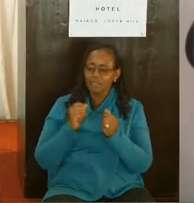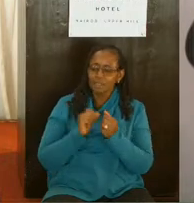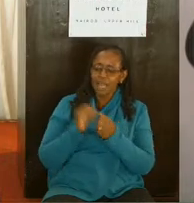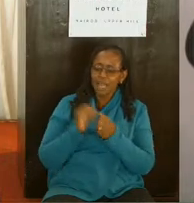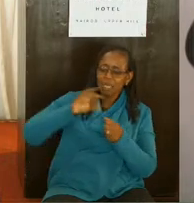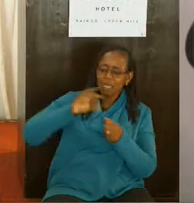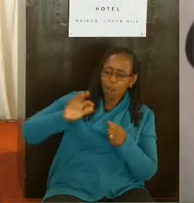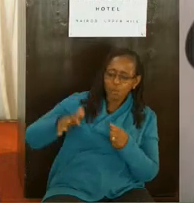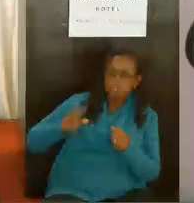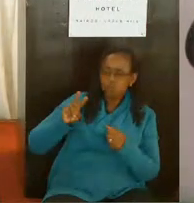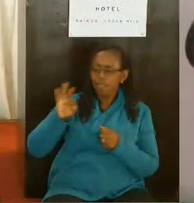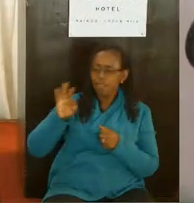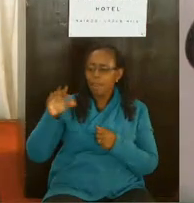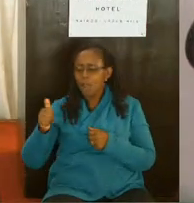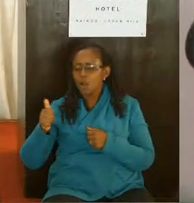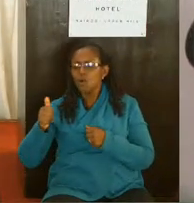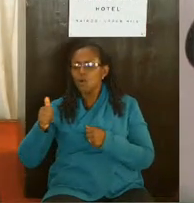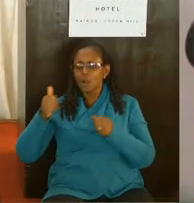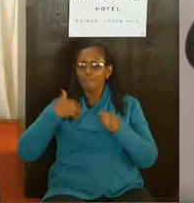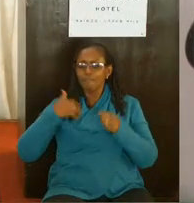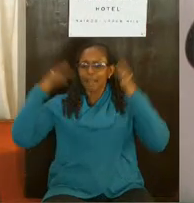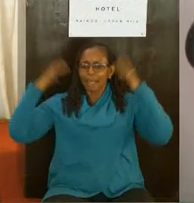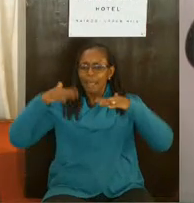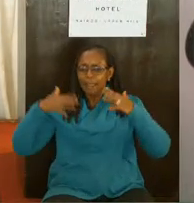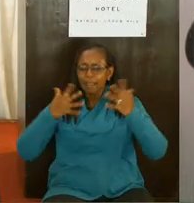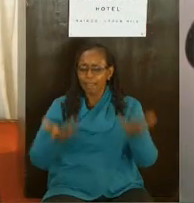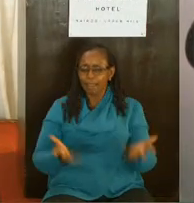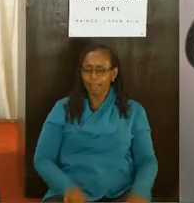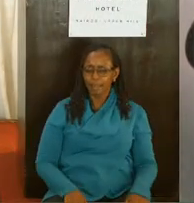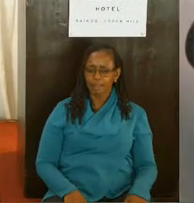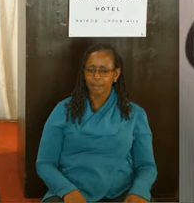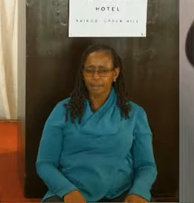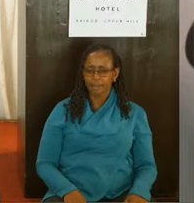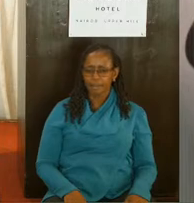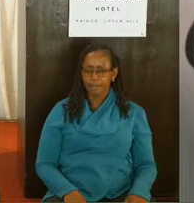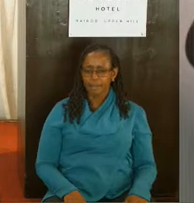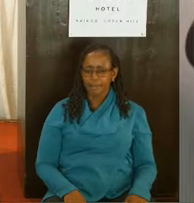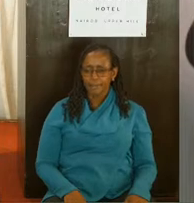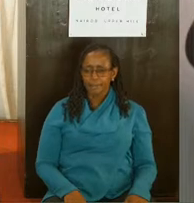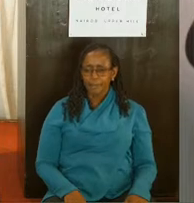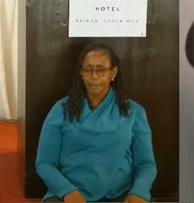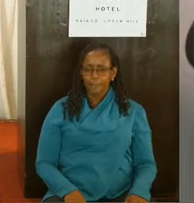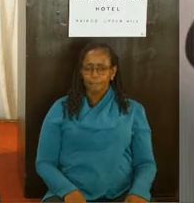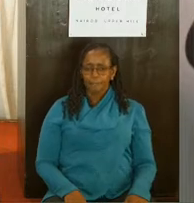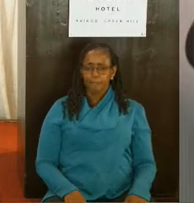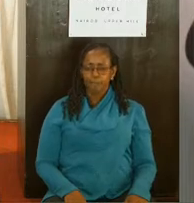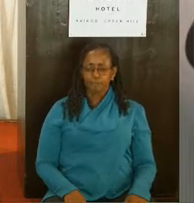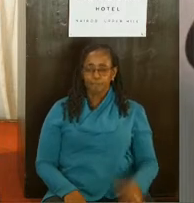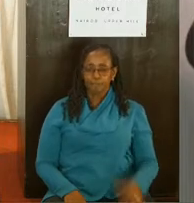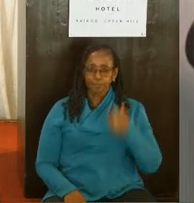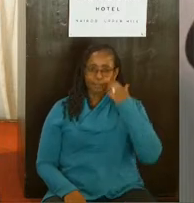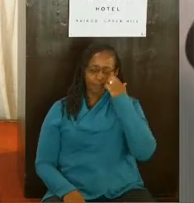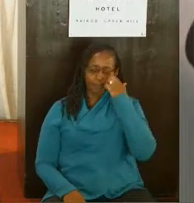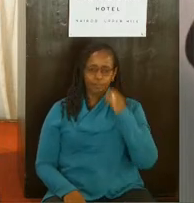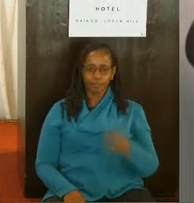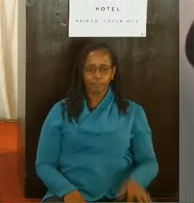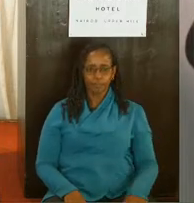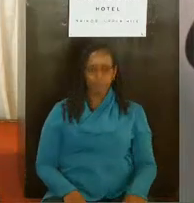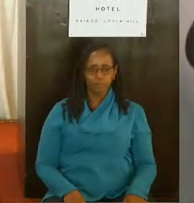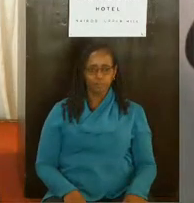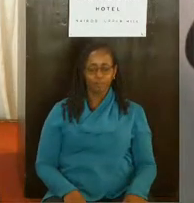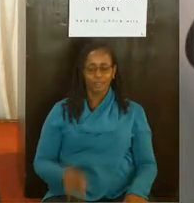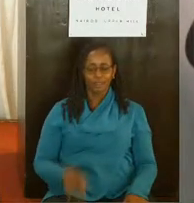23 which have not received rain and all that kind of stuff then um um the the the the influence